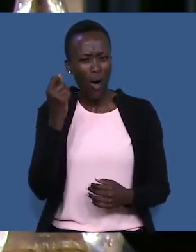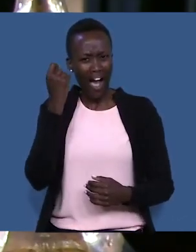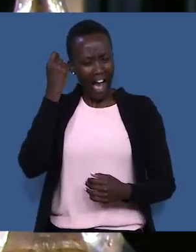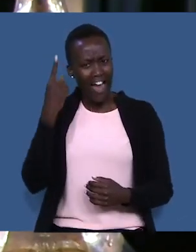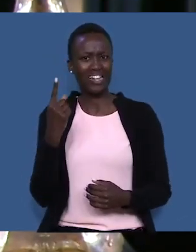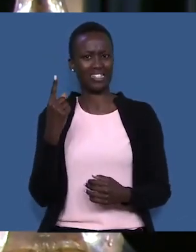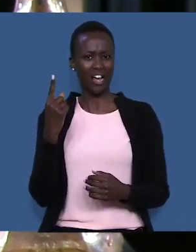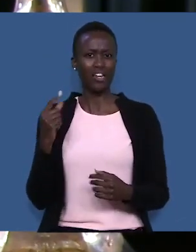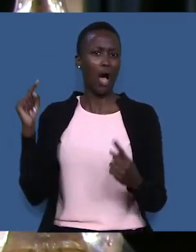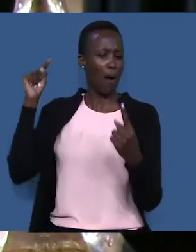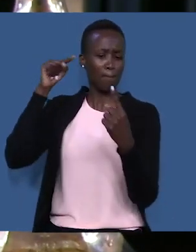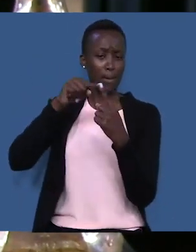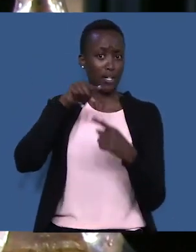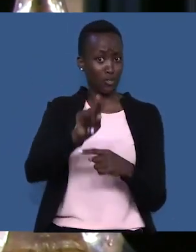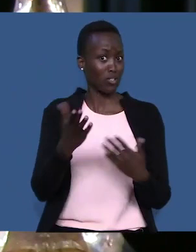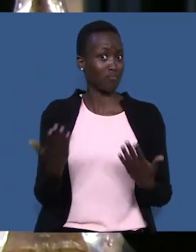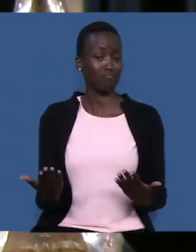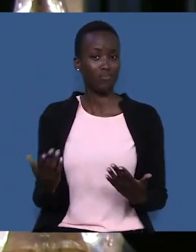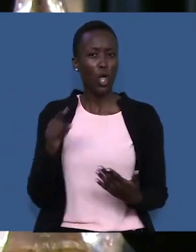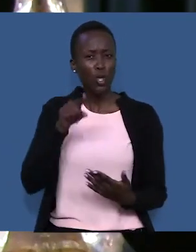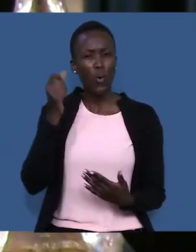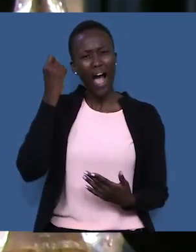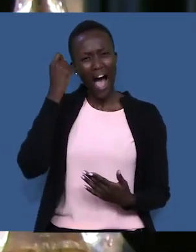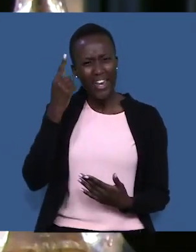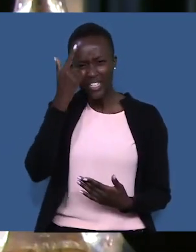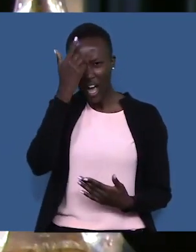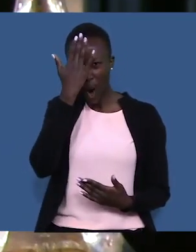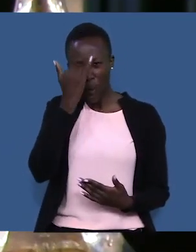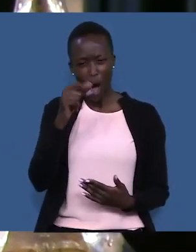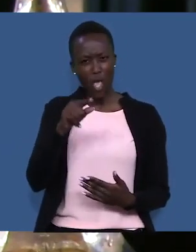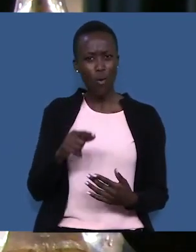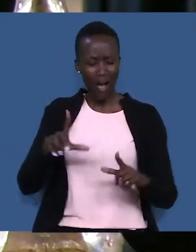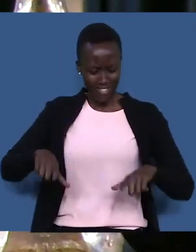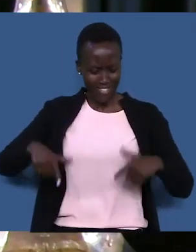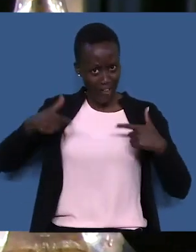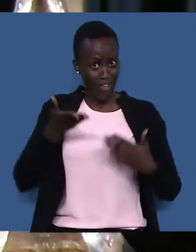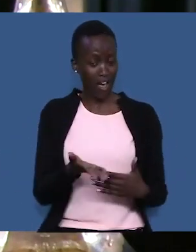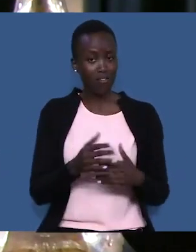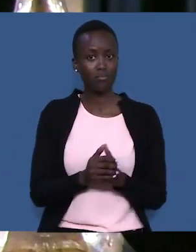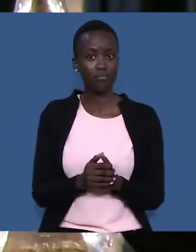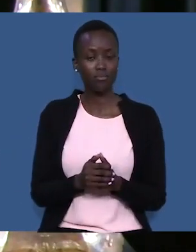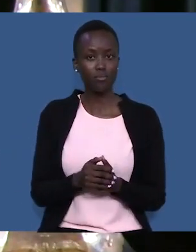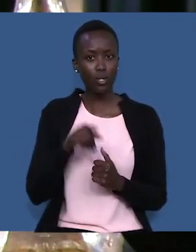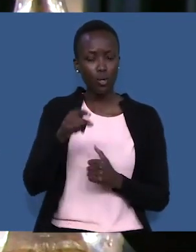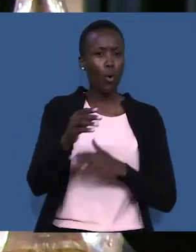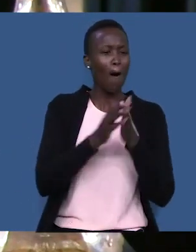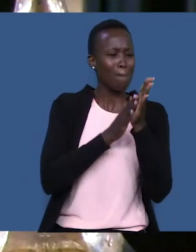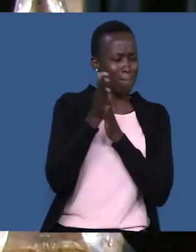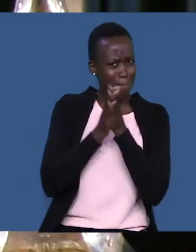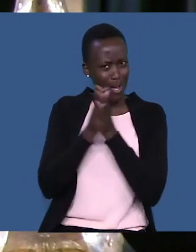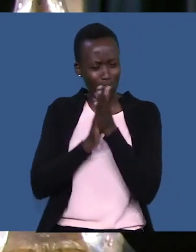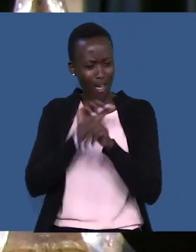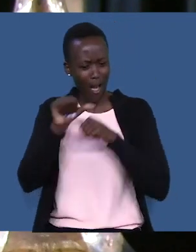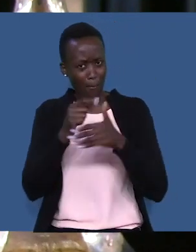divine assignment? Do you understand why you are living on earth today? Are you passionate about what